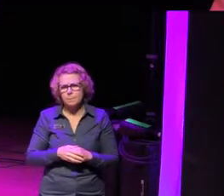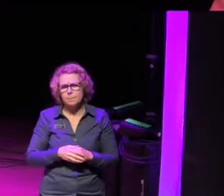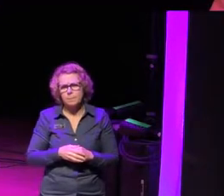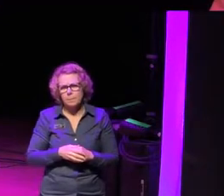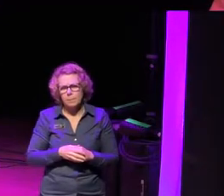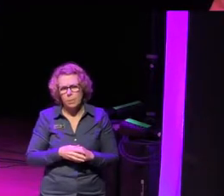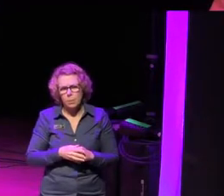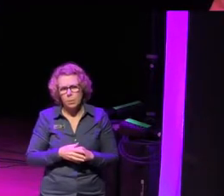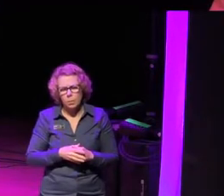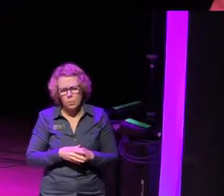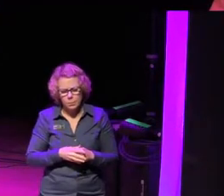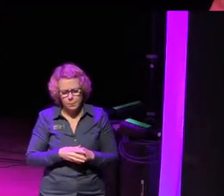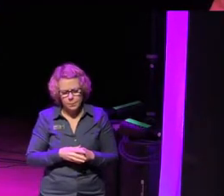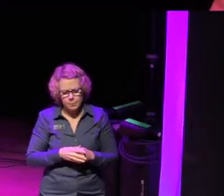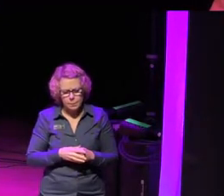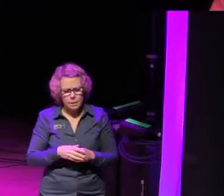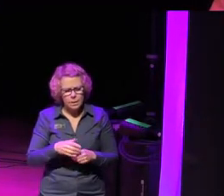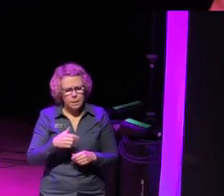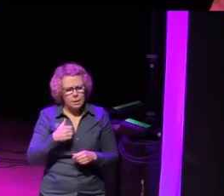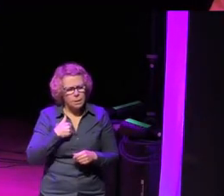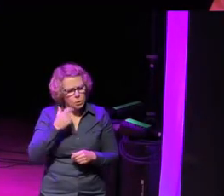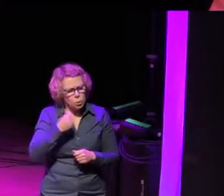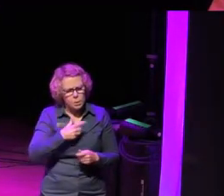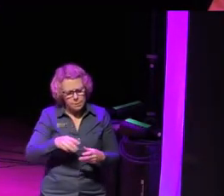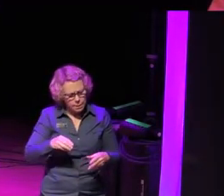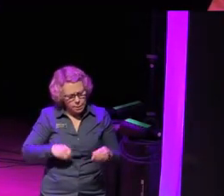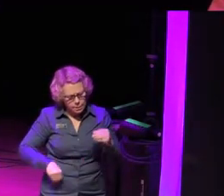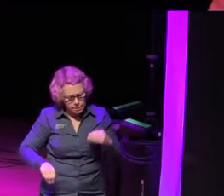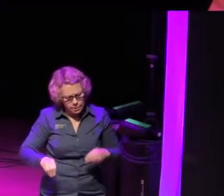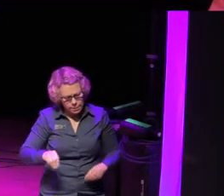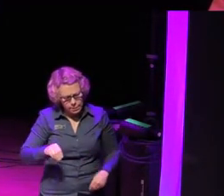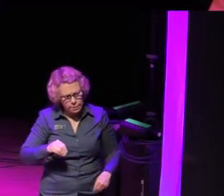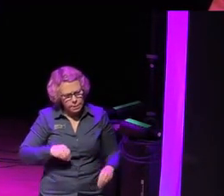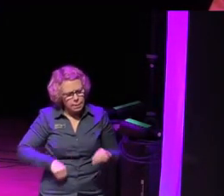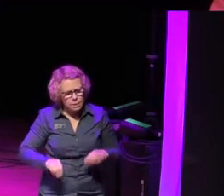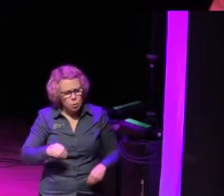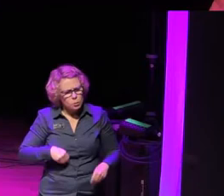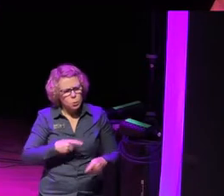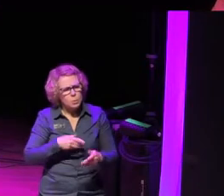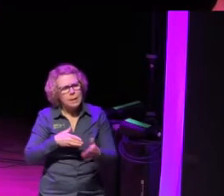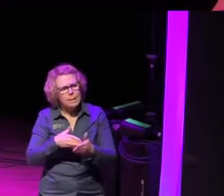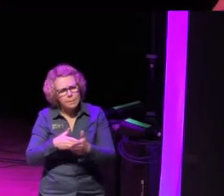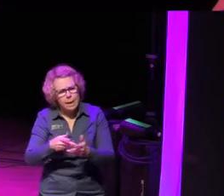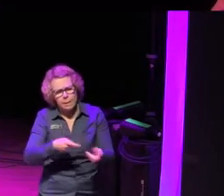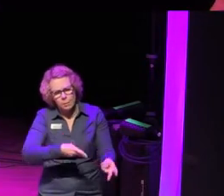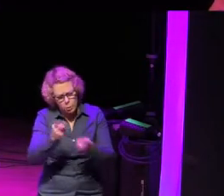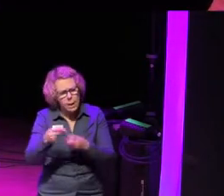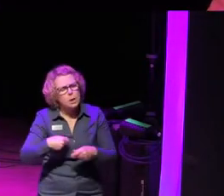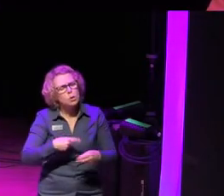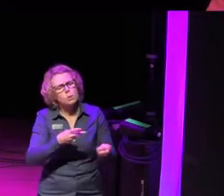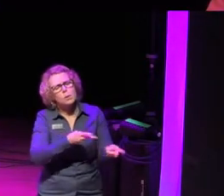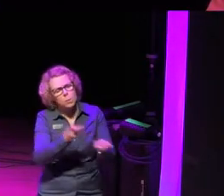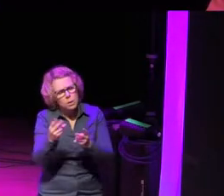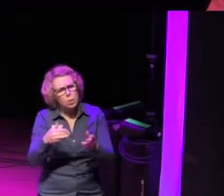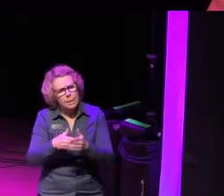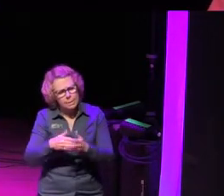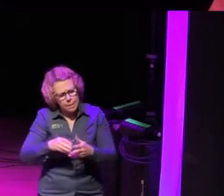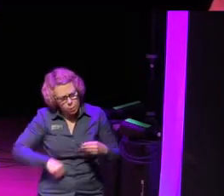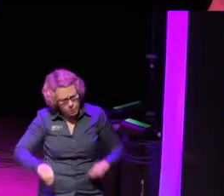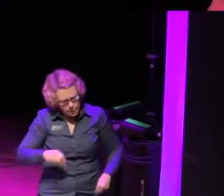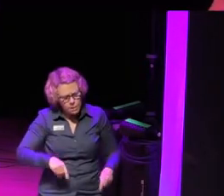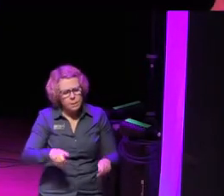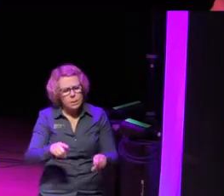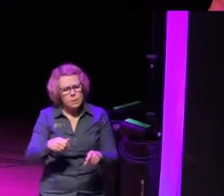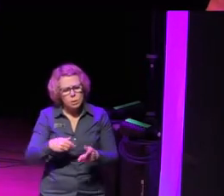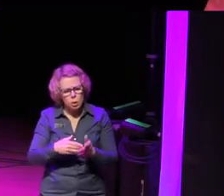corruption is not a threat to democracy. Democracy is a threat to corruption. I think the normal state of being and where we're